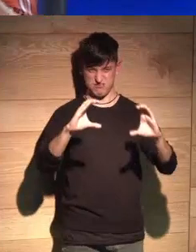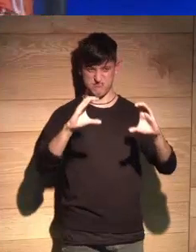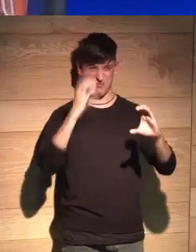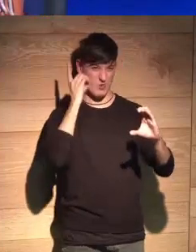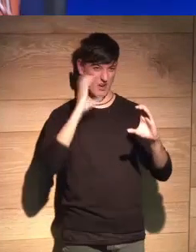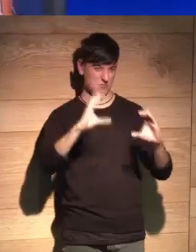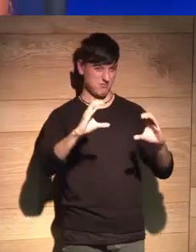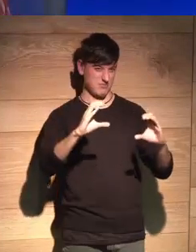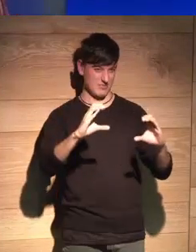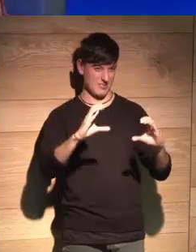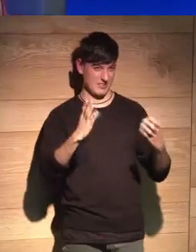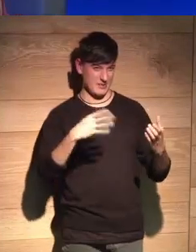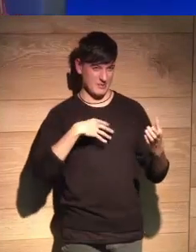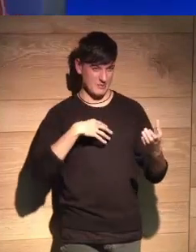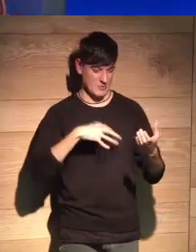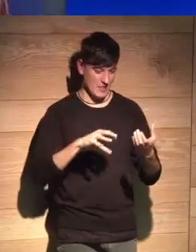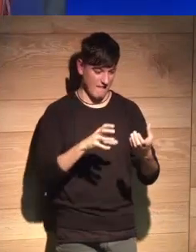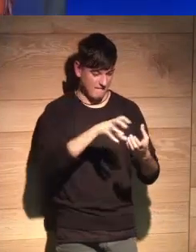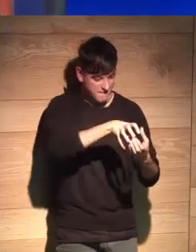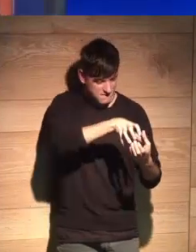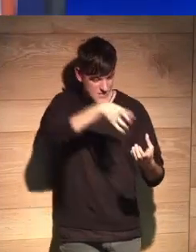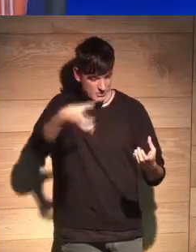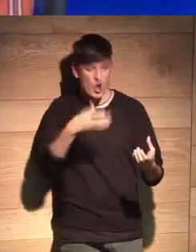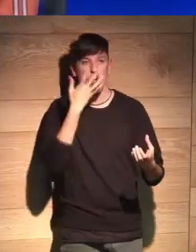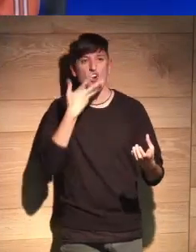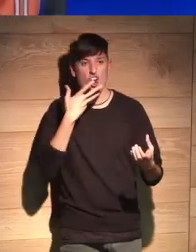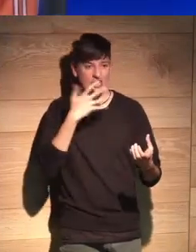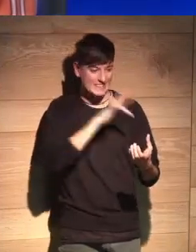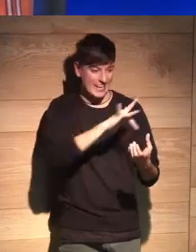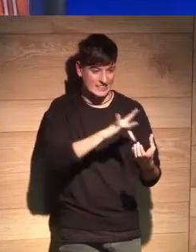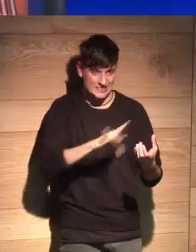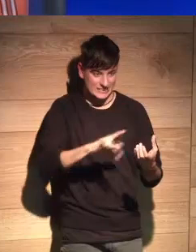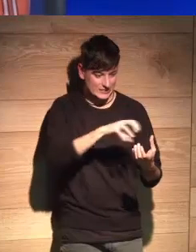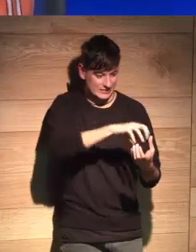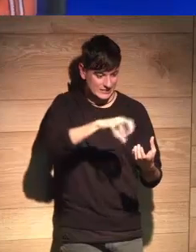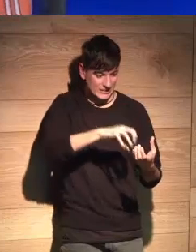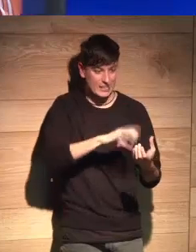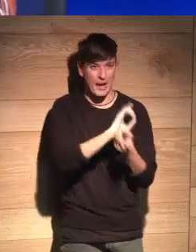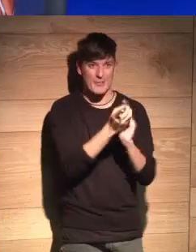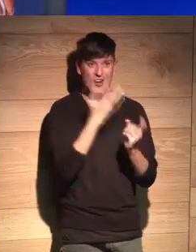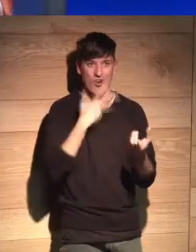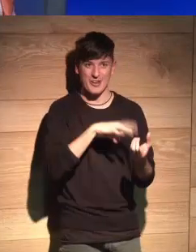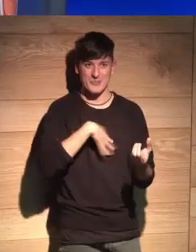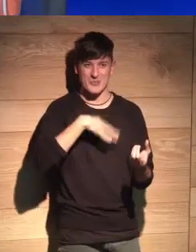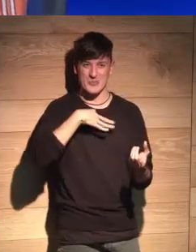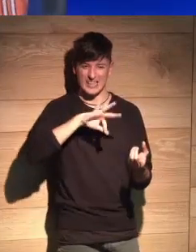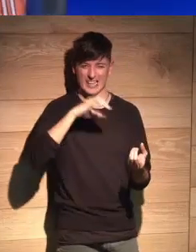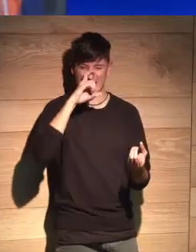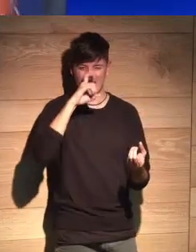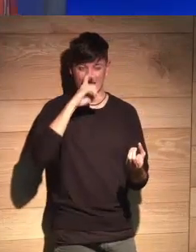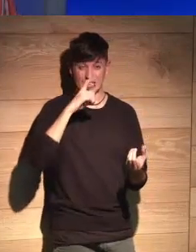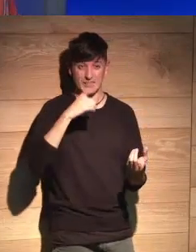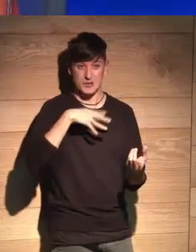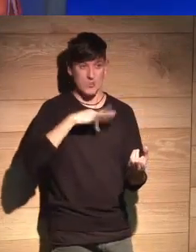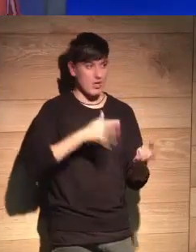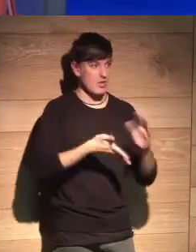a brick. I remember that you could change the different keys, the keyboard,